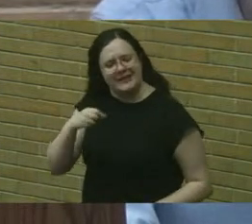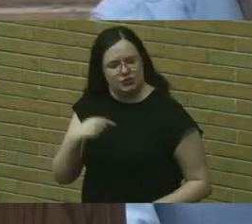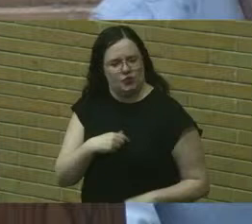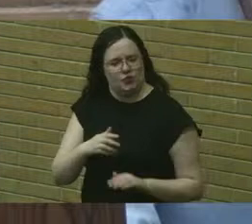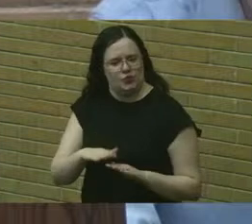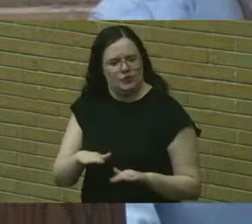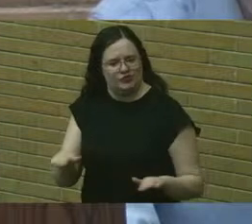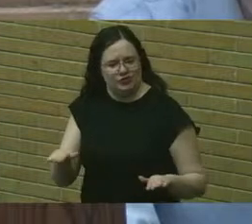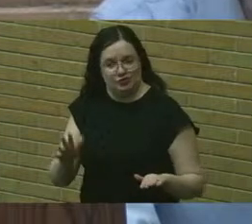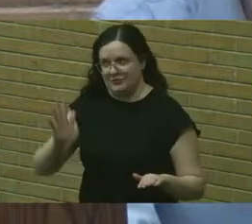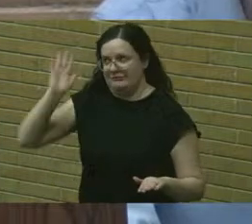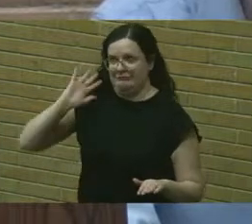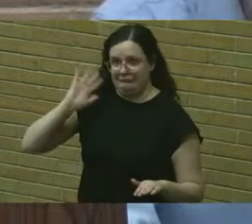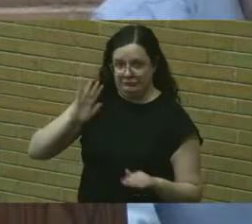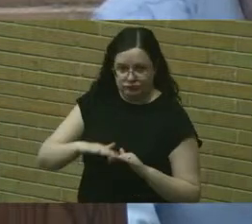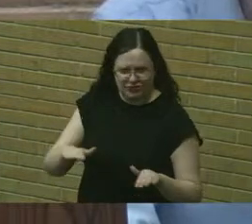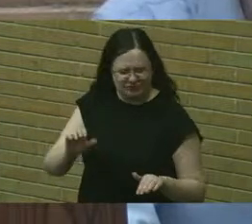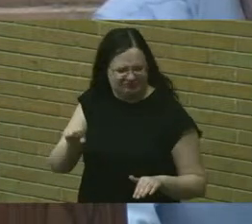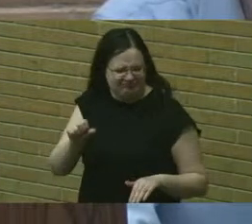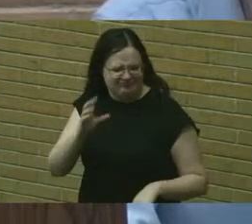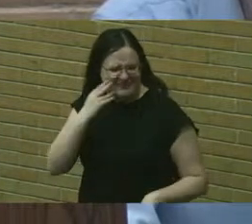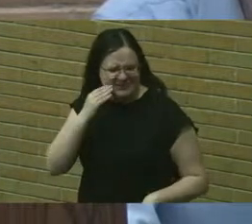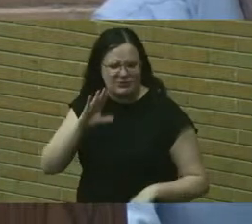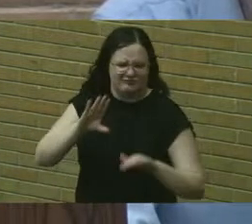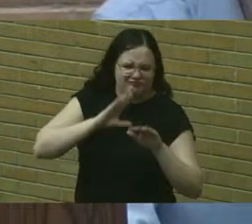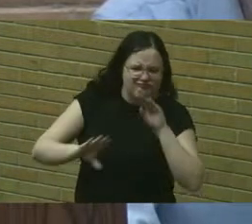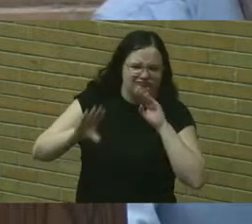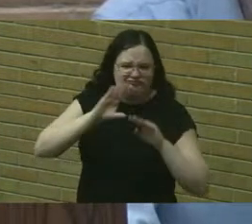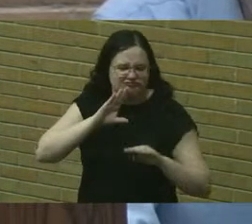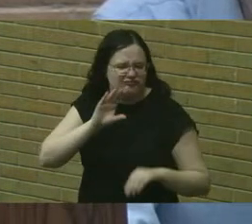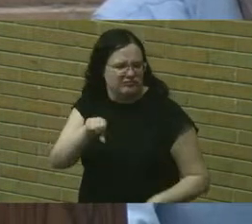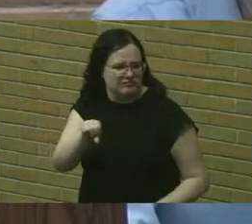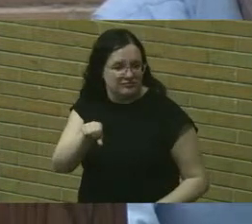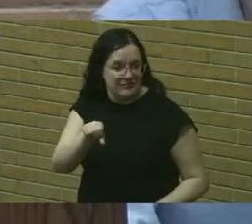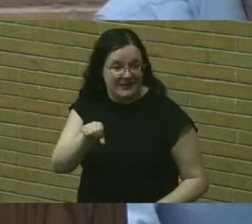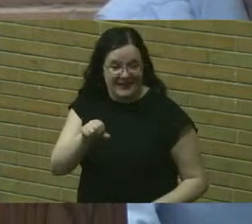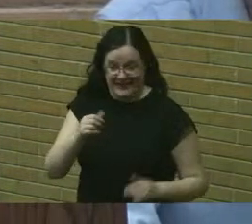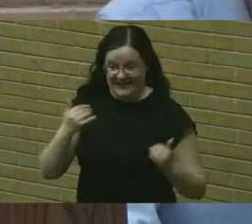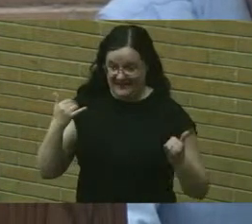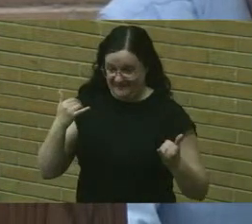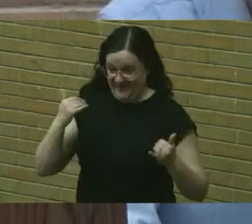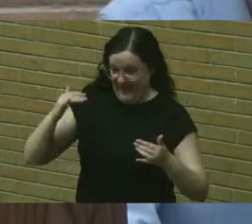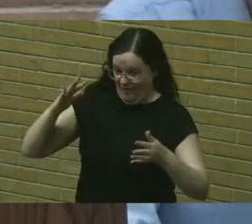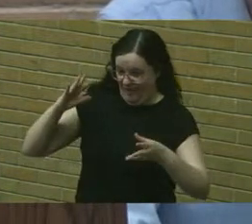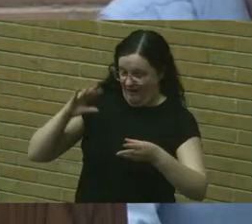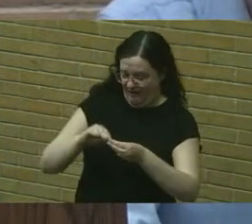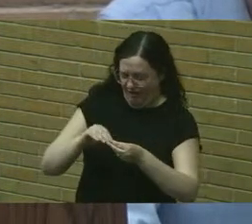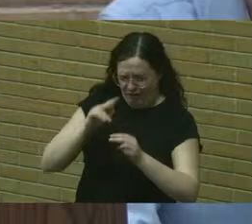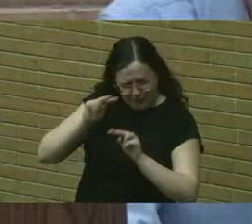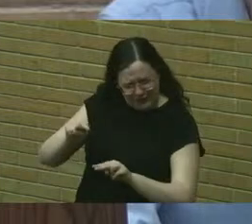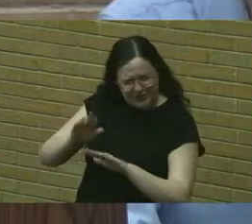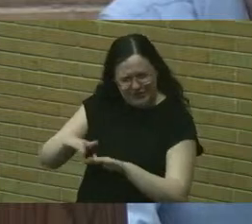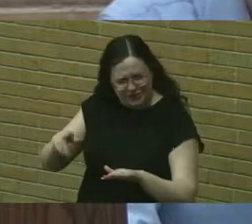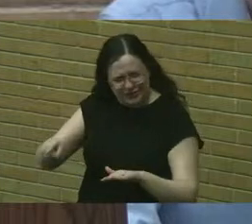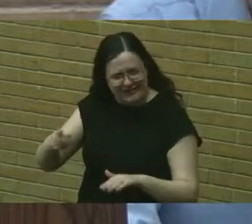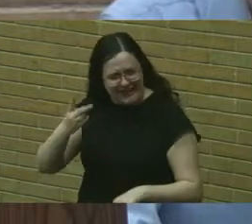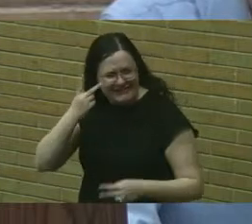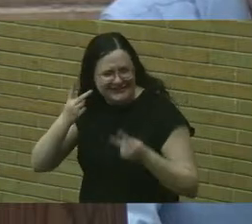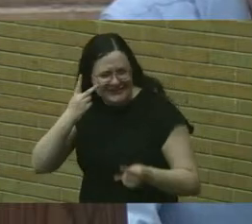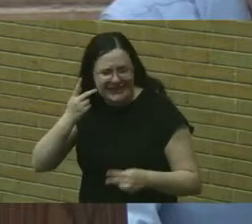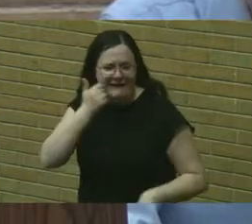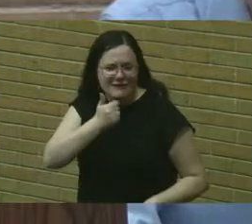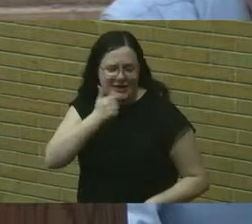have faced hardships. But really, especially when you compile that together with everything that our children see on social